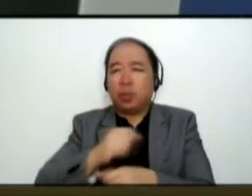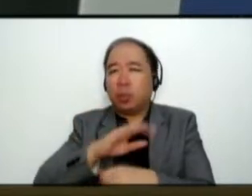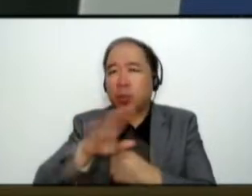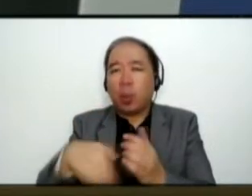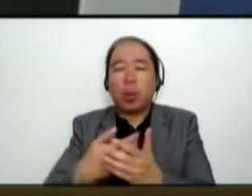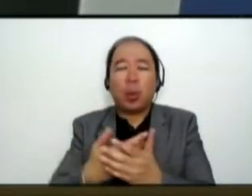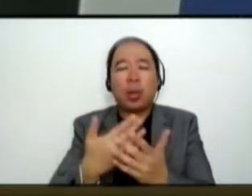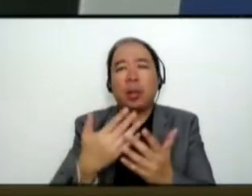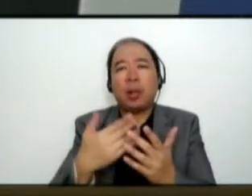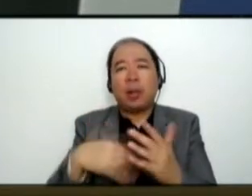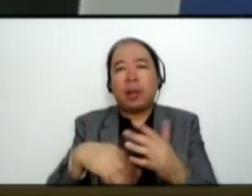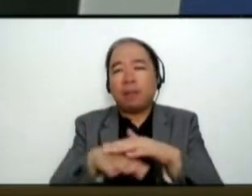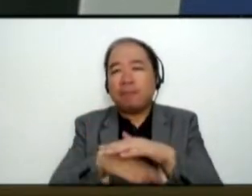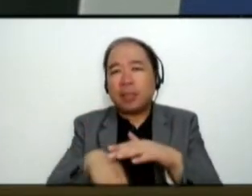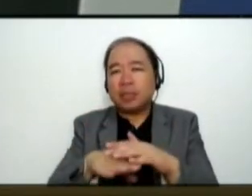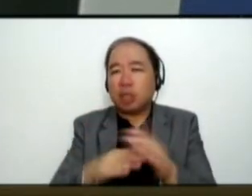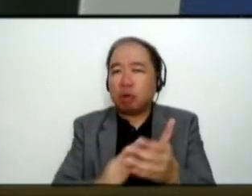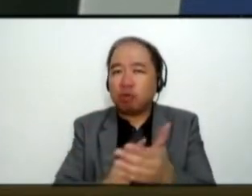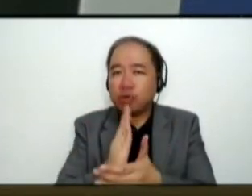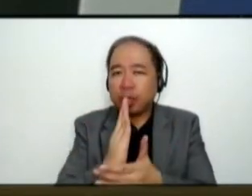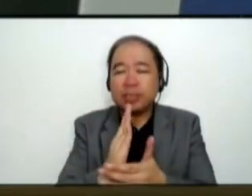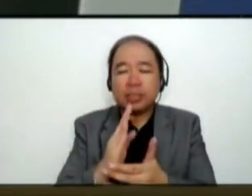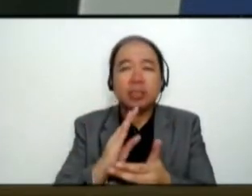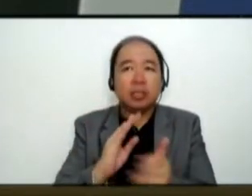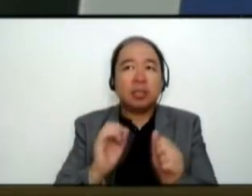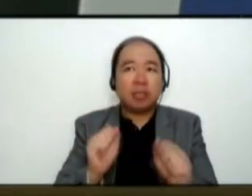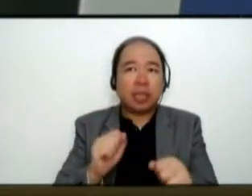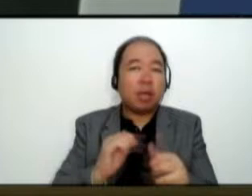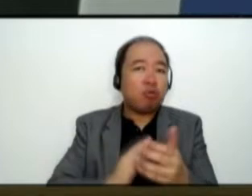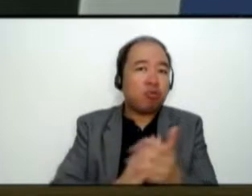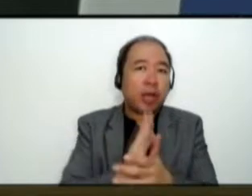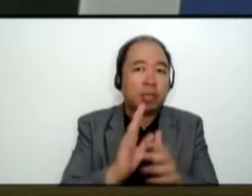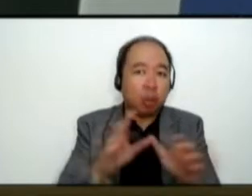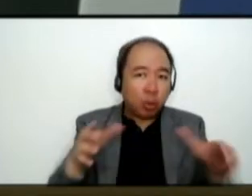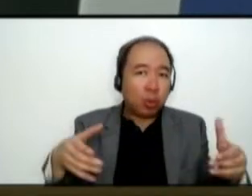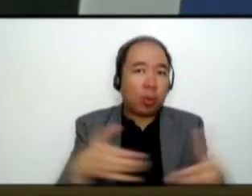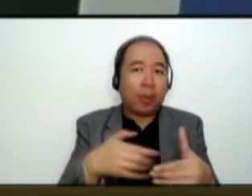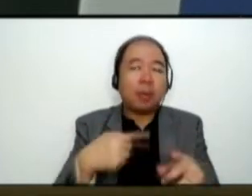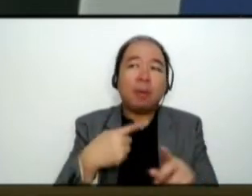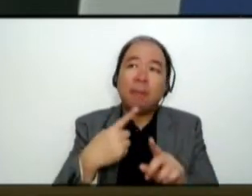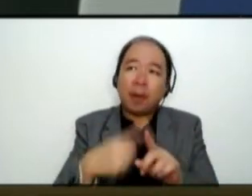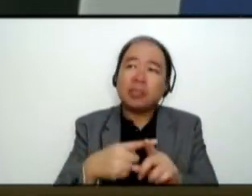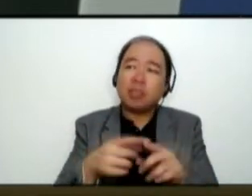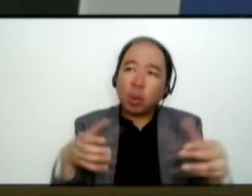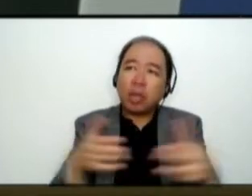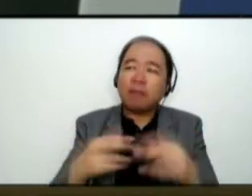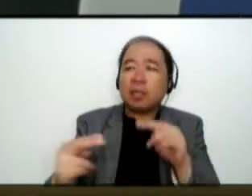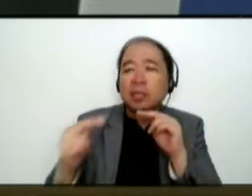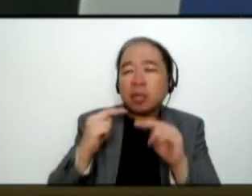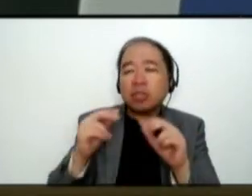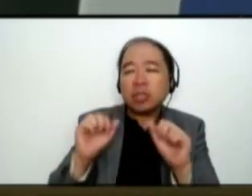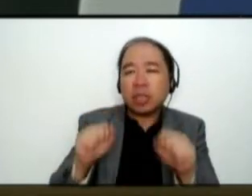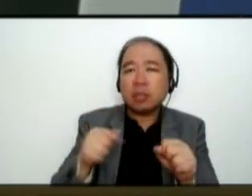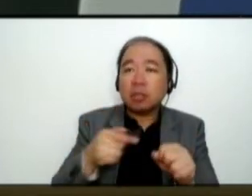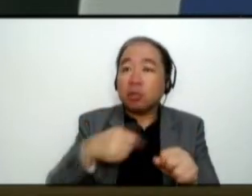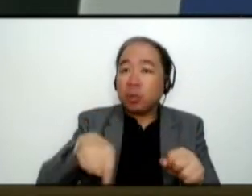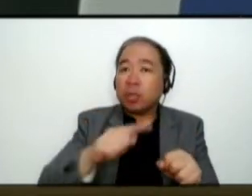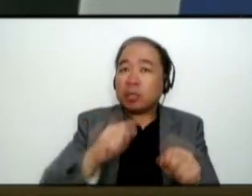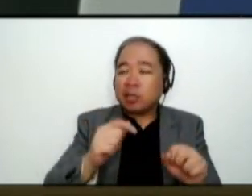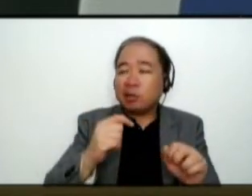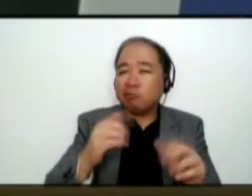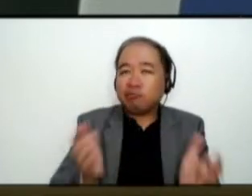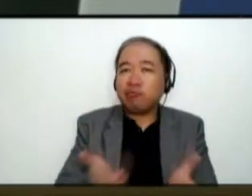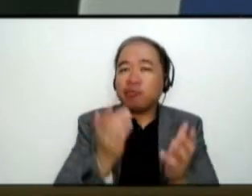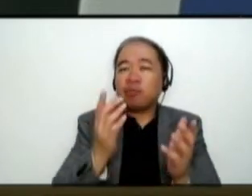and rights at work, including the right to unionize and to collective bargaining, so that they can raise creative and adaptive